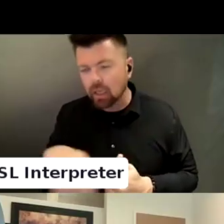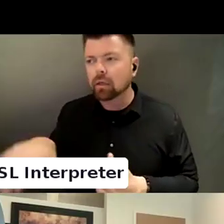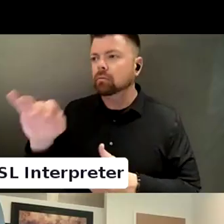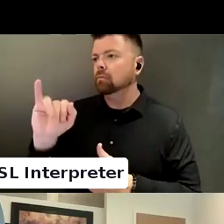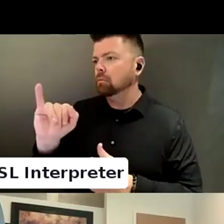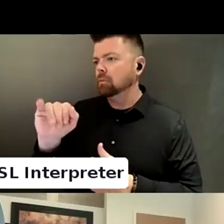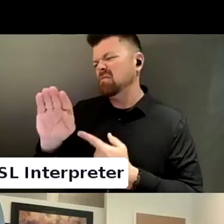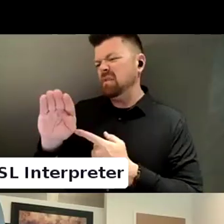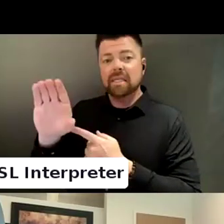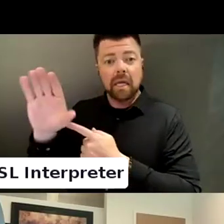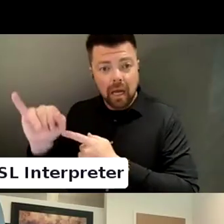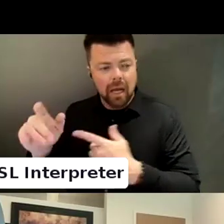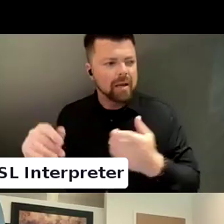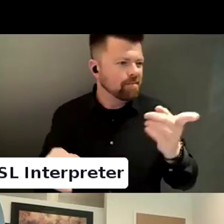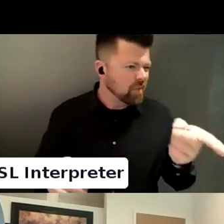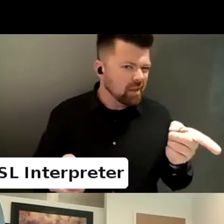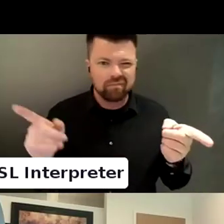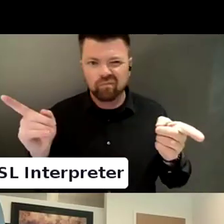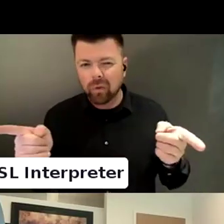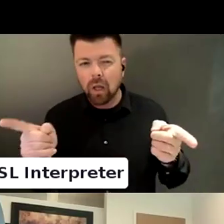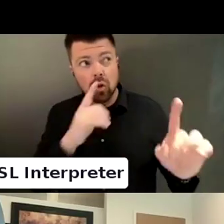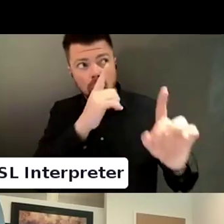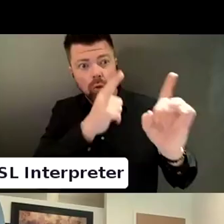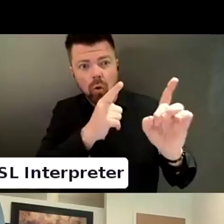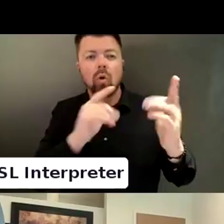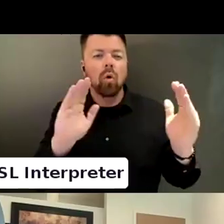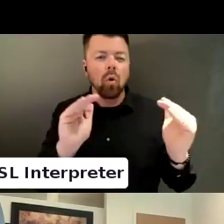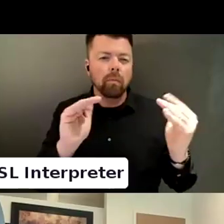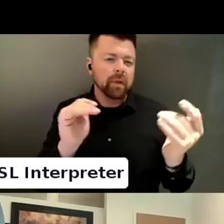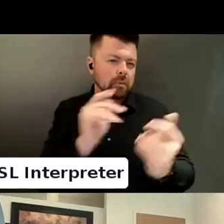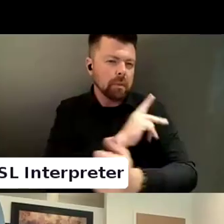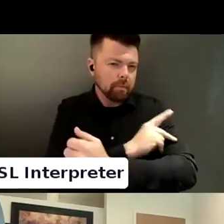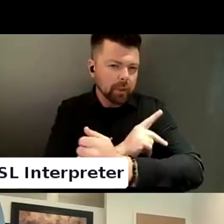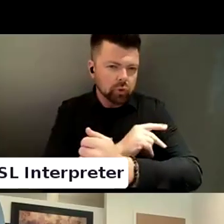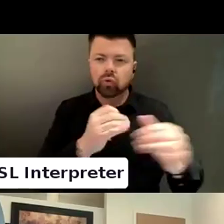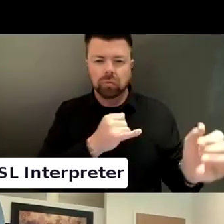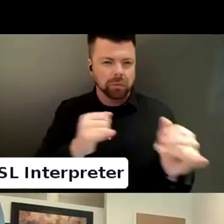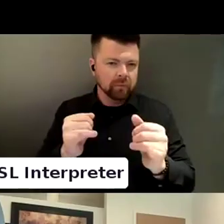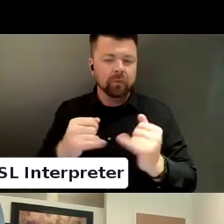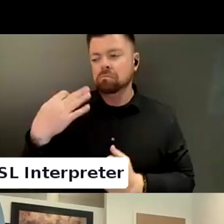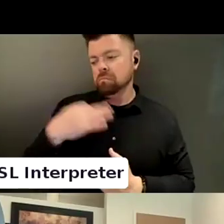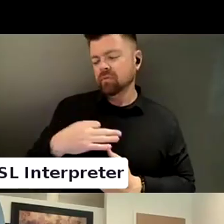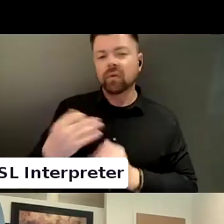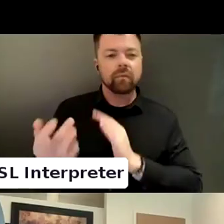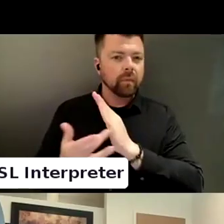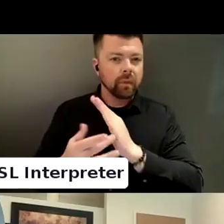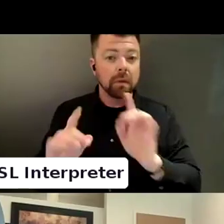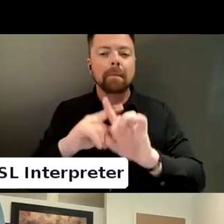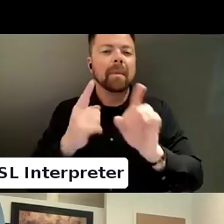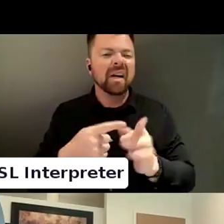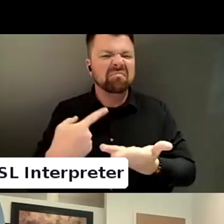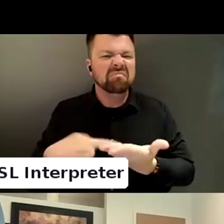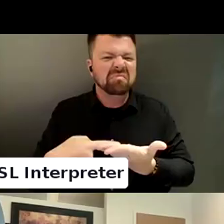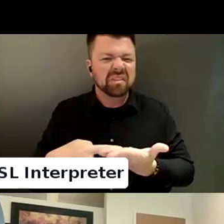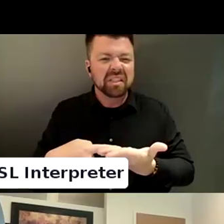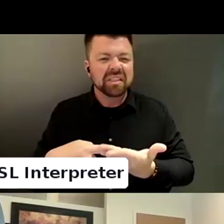benefit for the people who we are all hoping will benefit from these devices. But ultimately, it's going to be a discussion